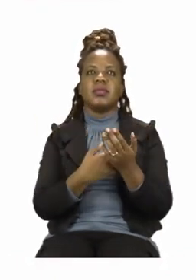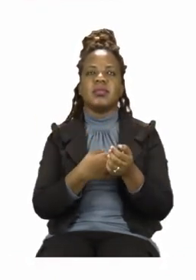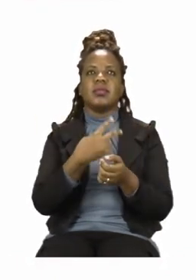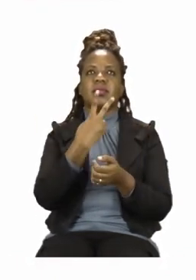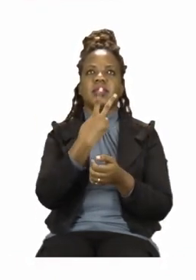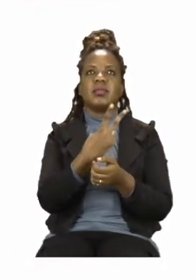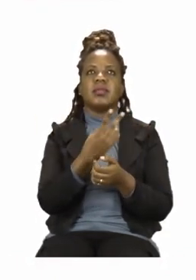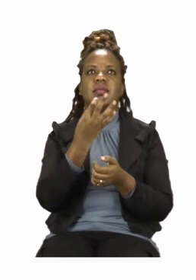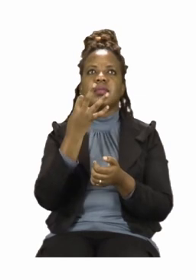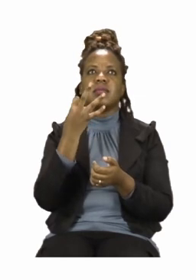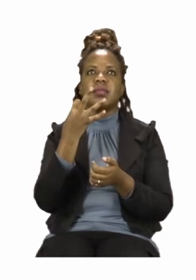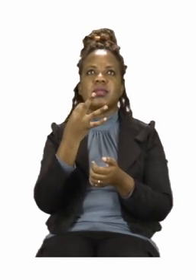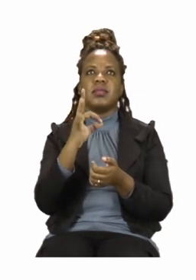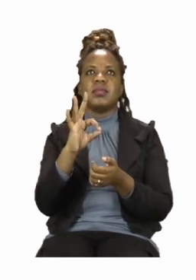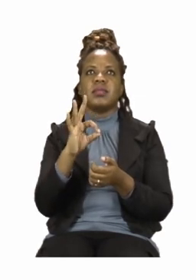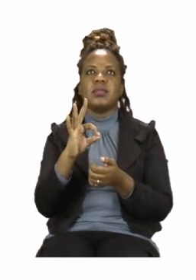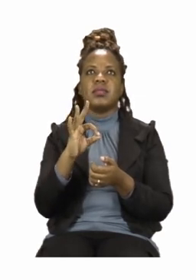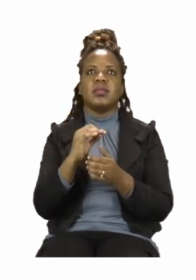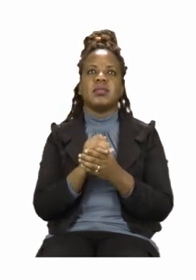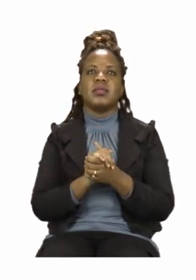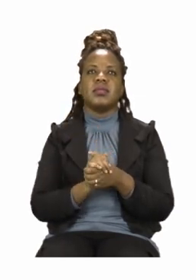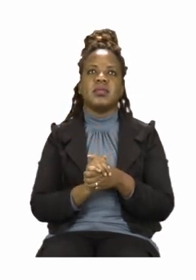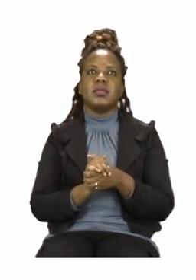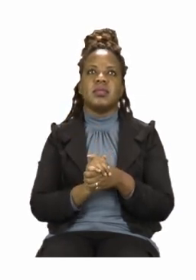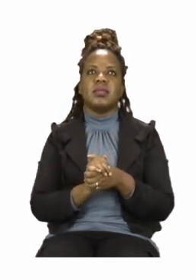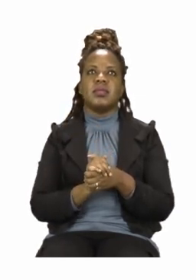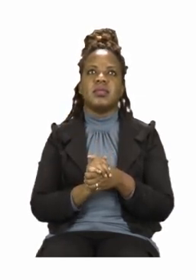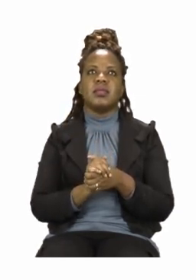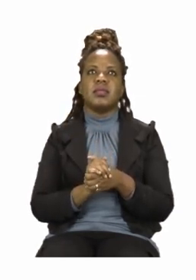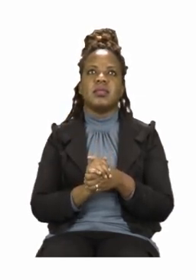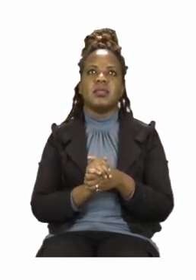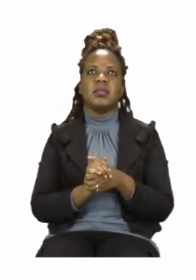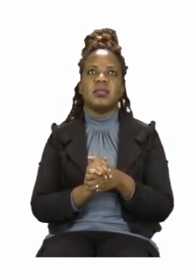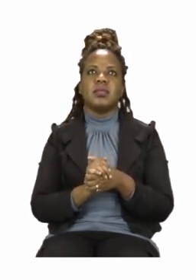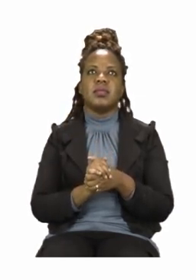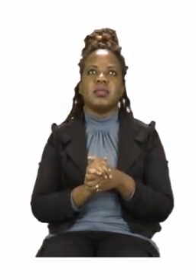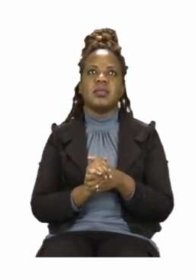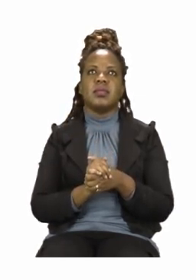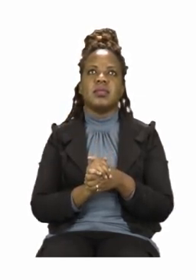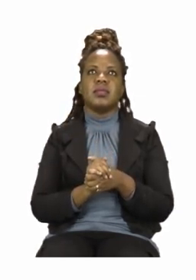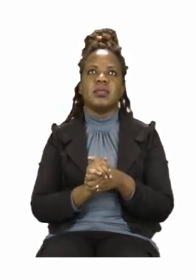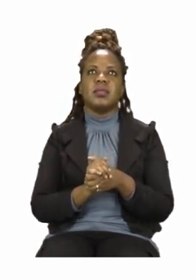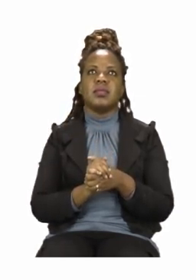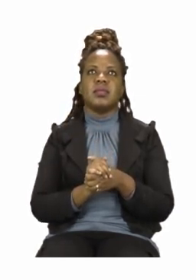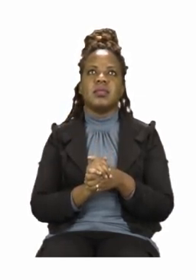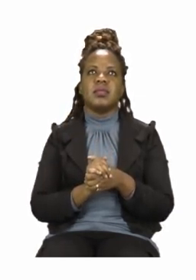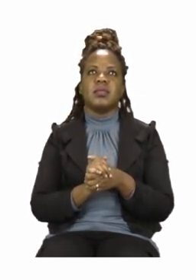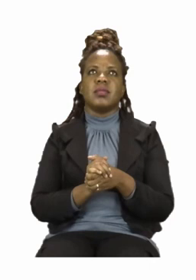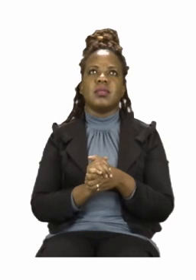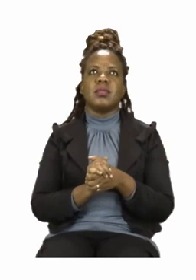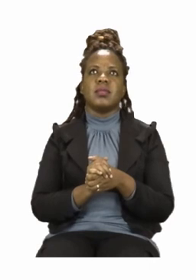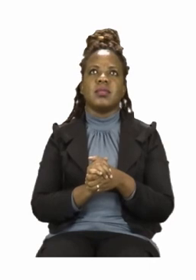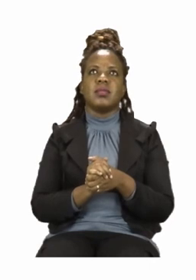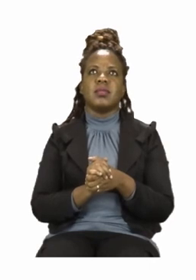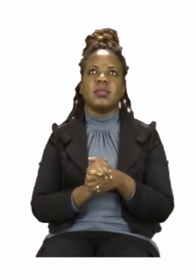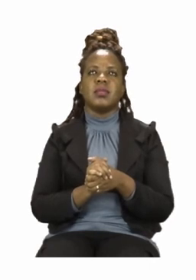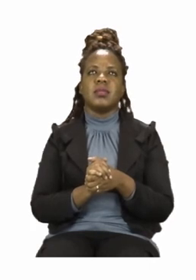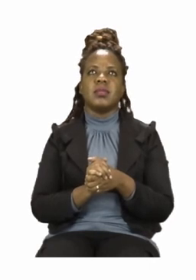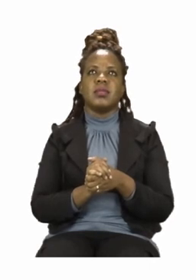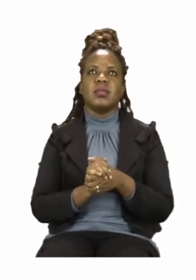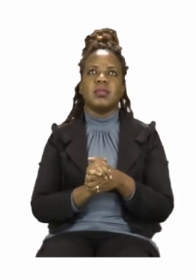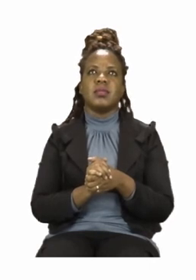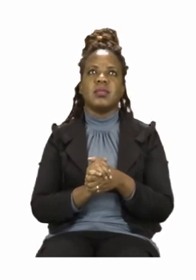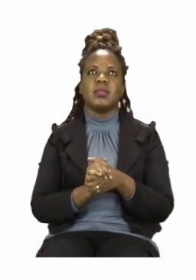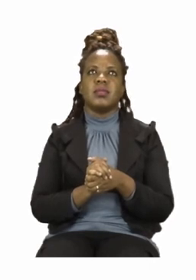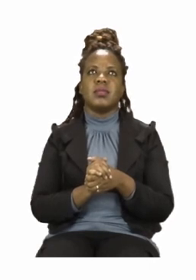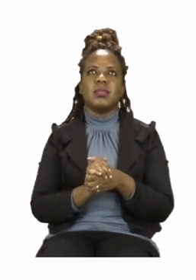doing ending sounds. Now the sounds that you're going to hear will change with the